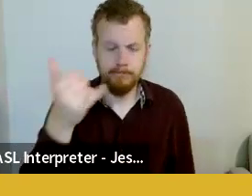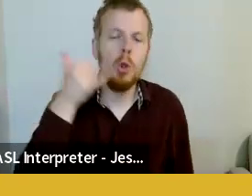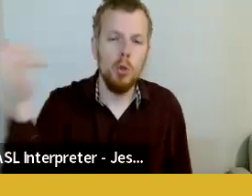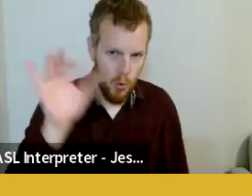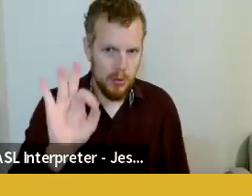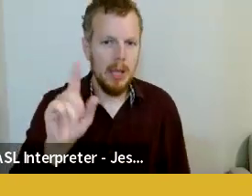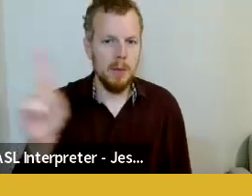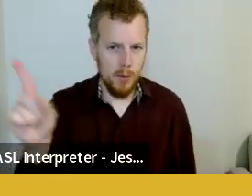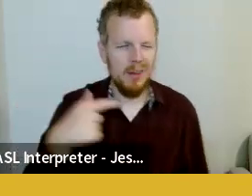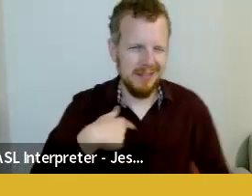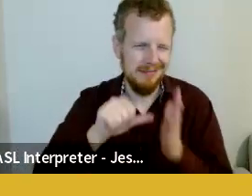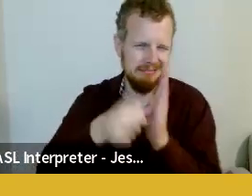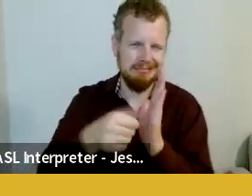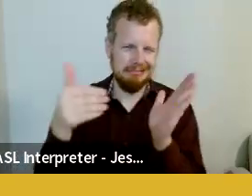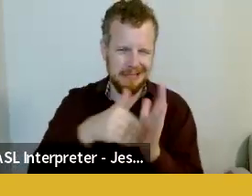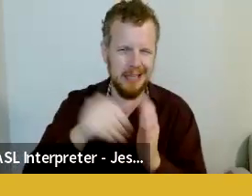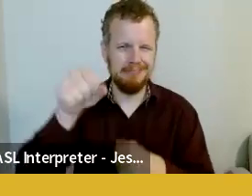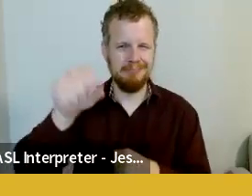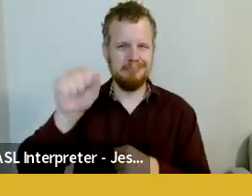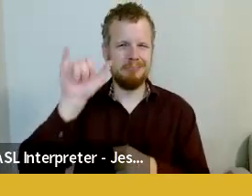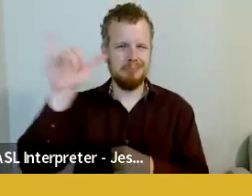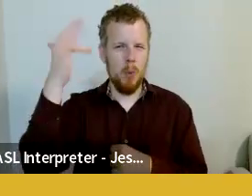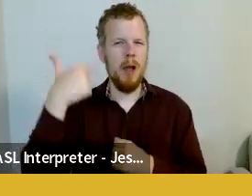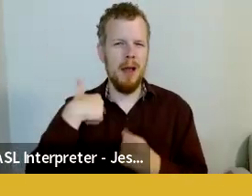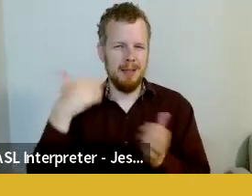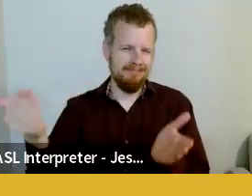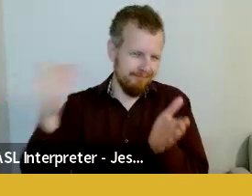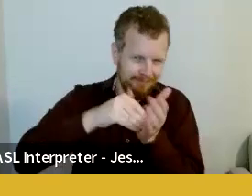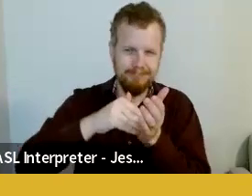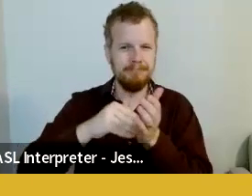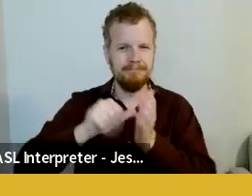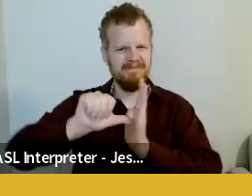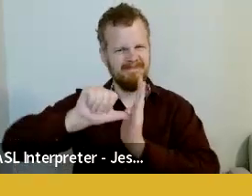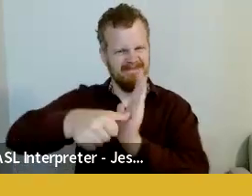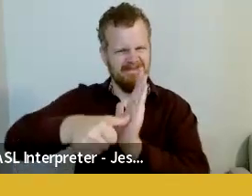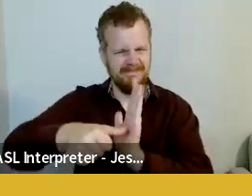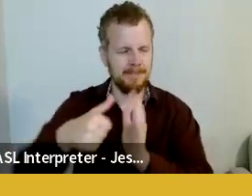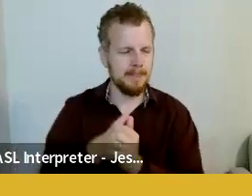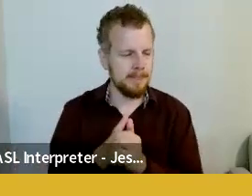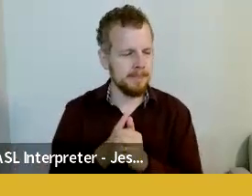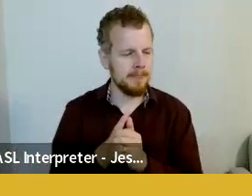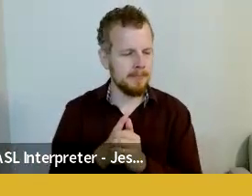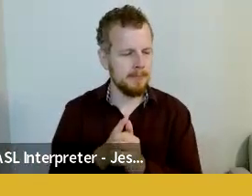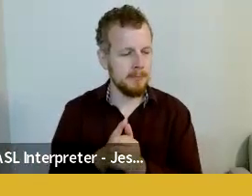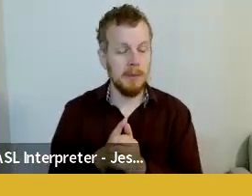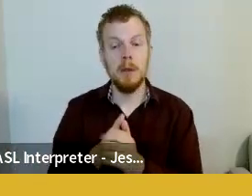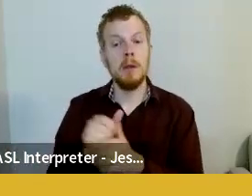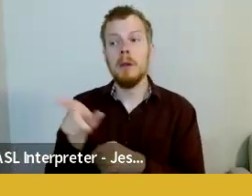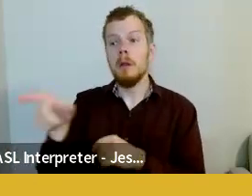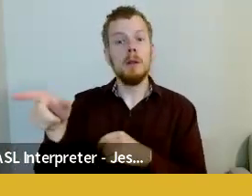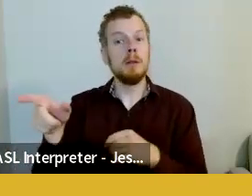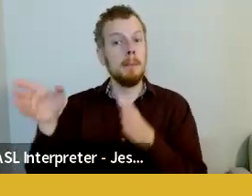right away. Again, this is very important. This is why we're kind of repeating this to drive this point home. Move the person to a